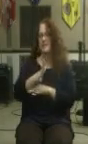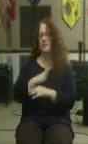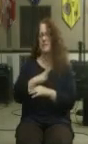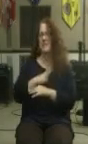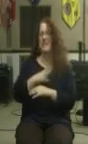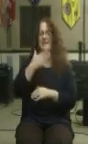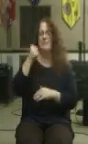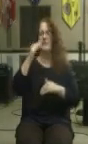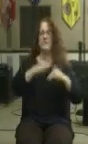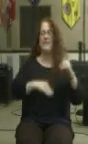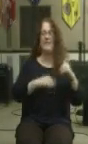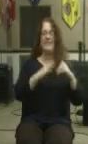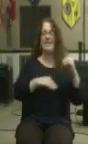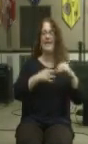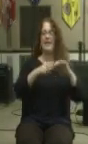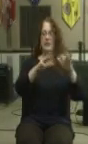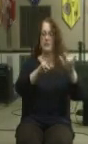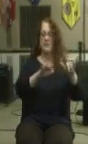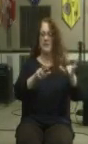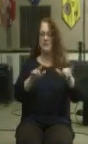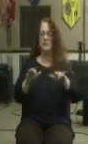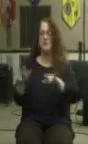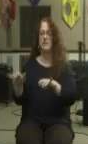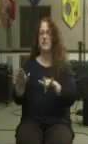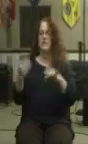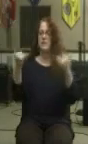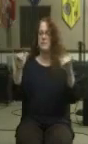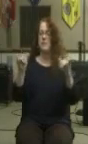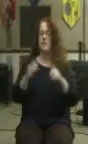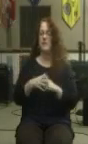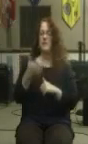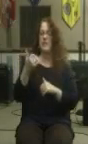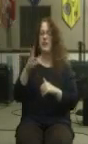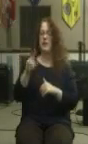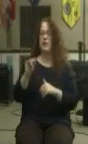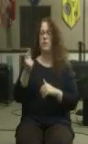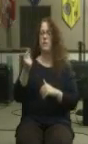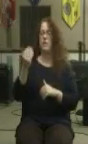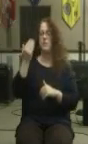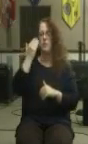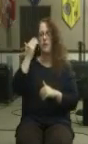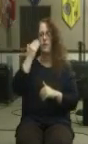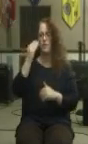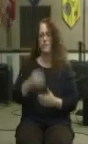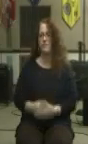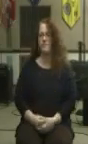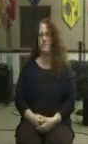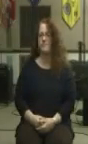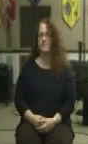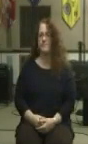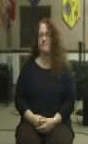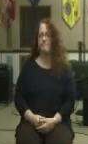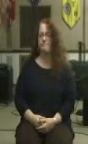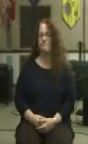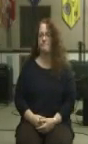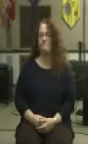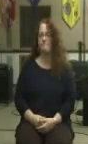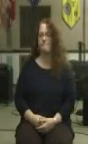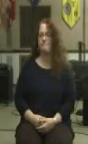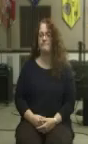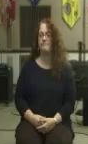than being the greatest concert pianist that 100 years from now, no one would know?